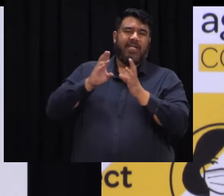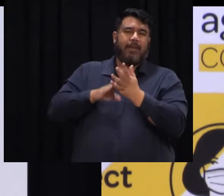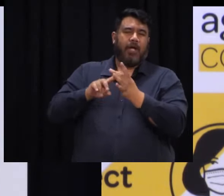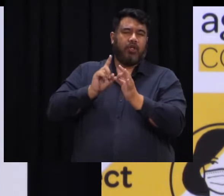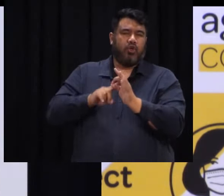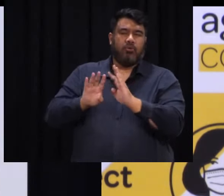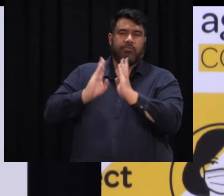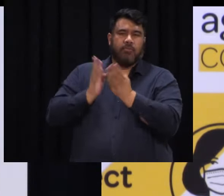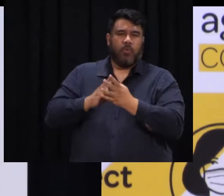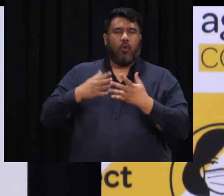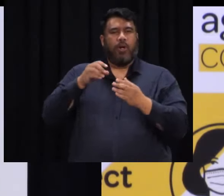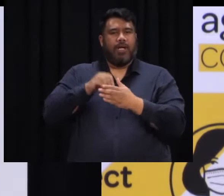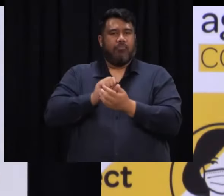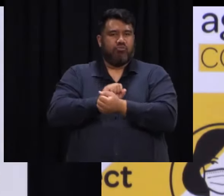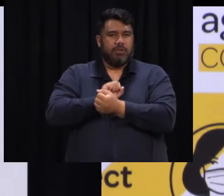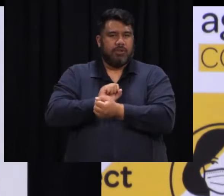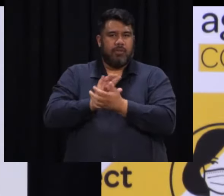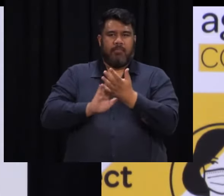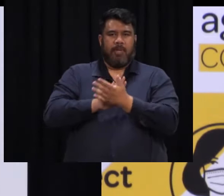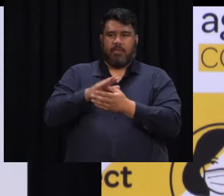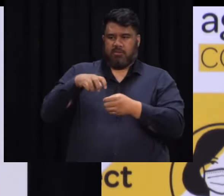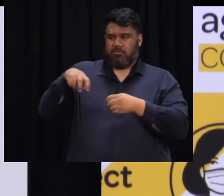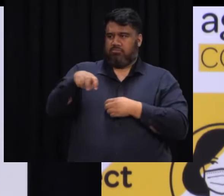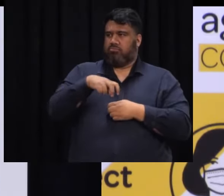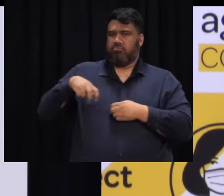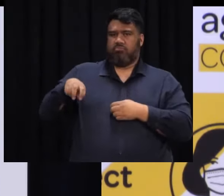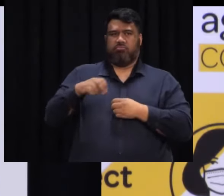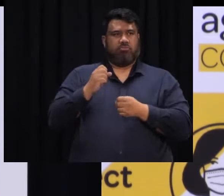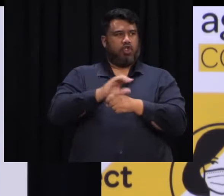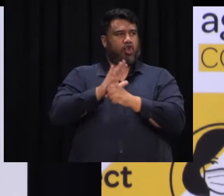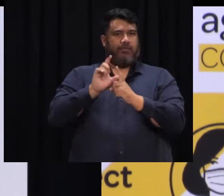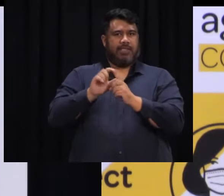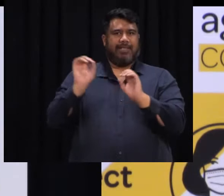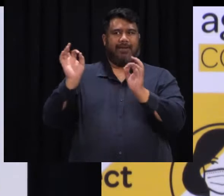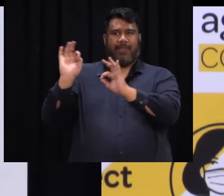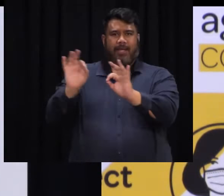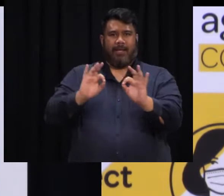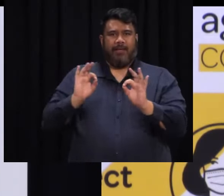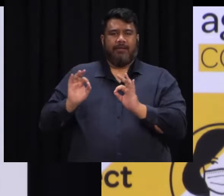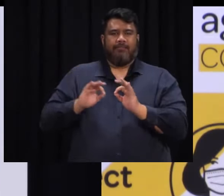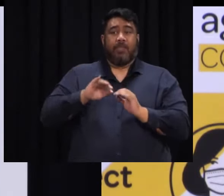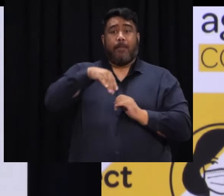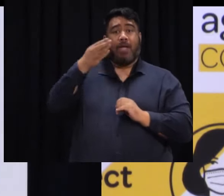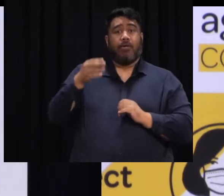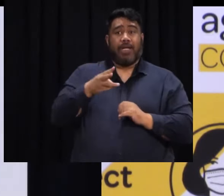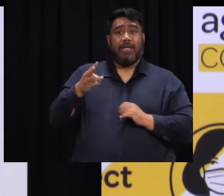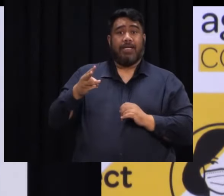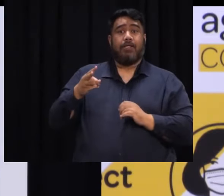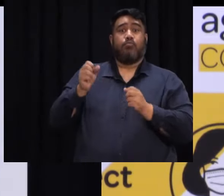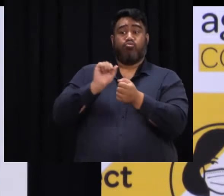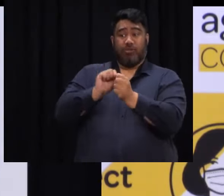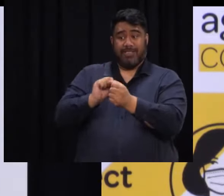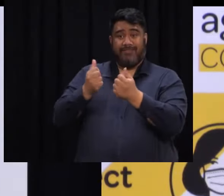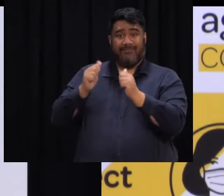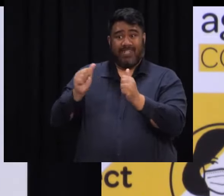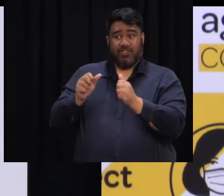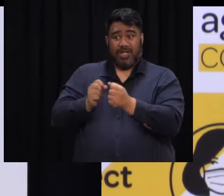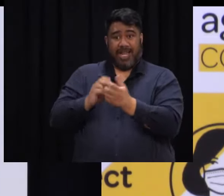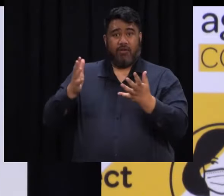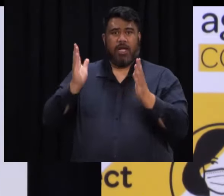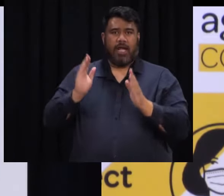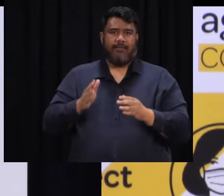COVID. And of course, Mount Eden is a remand prison. It will have a number of people from outside that region, and they need to get back to their place of residence.